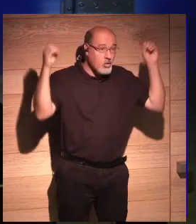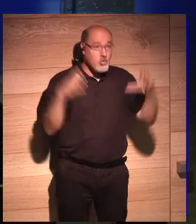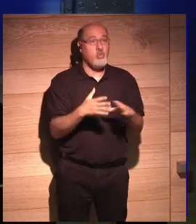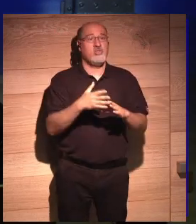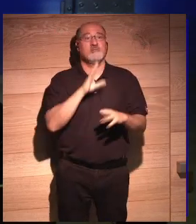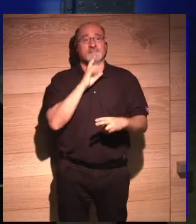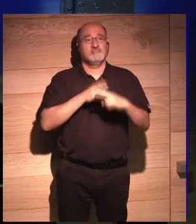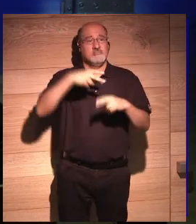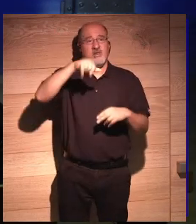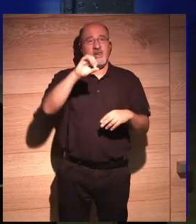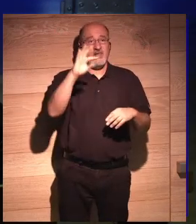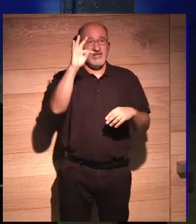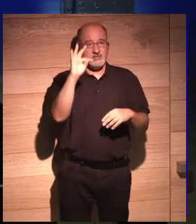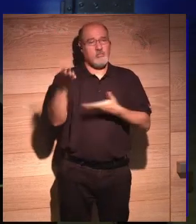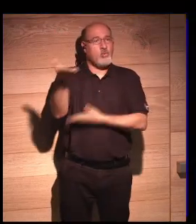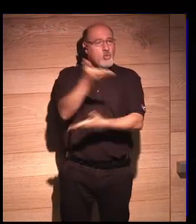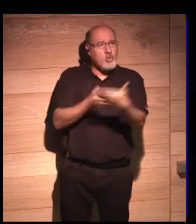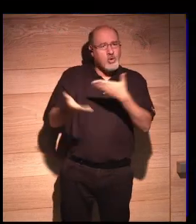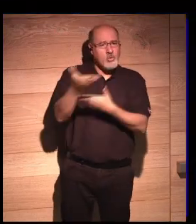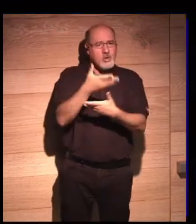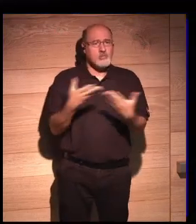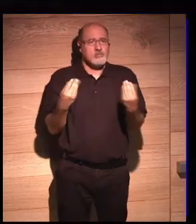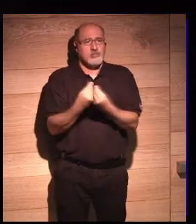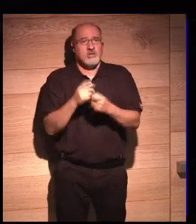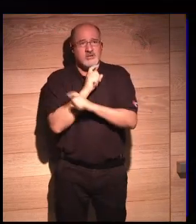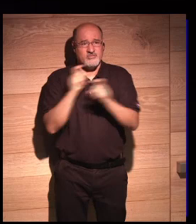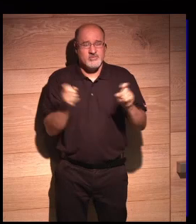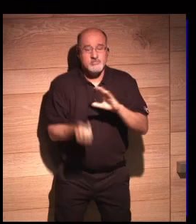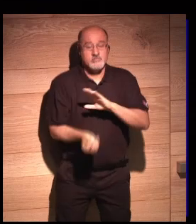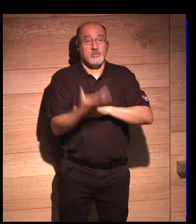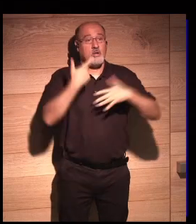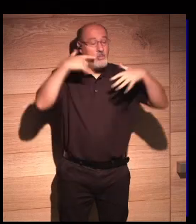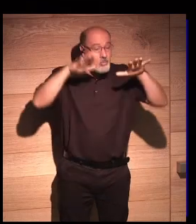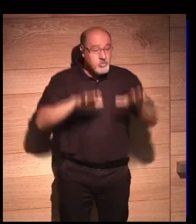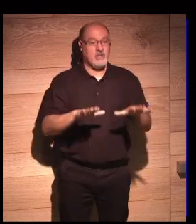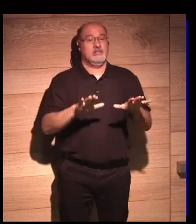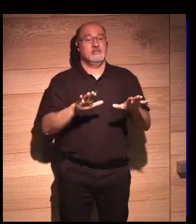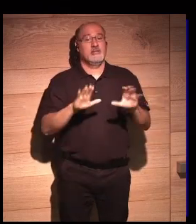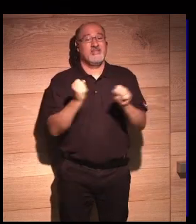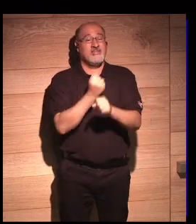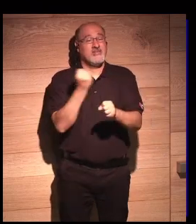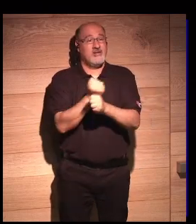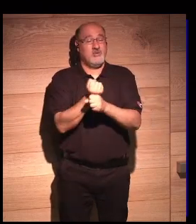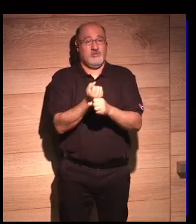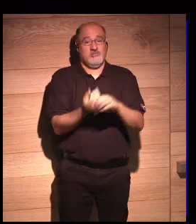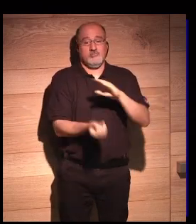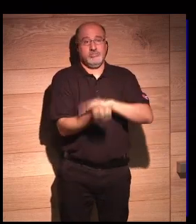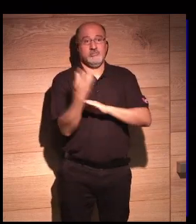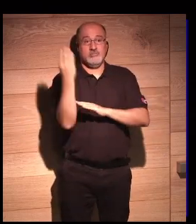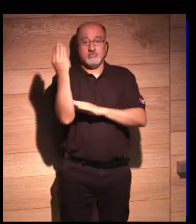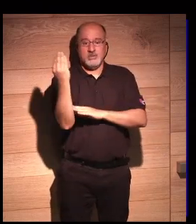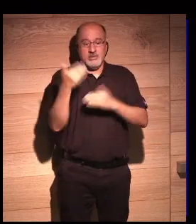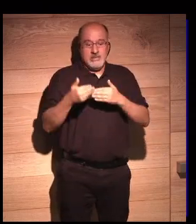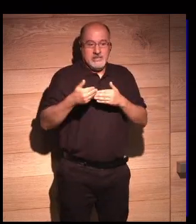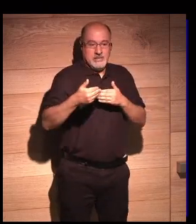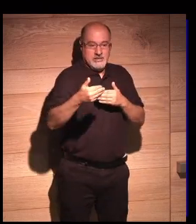collaboration, and what we found is our work finds itself more and more in these